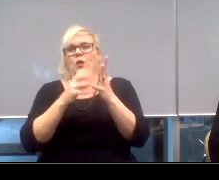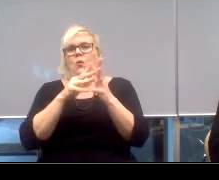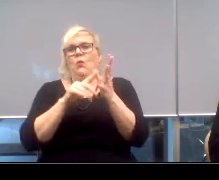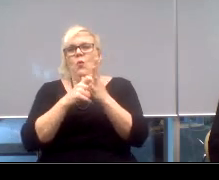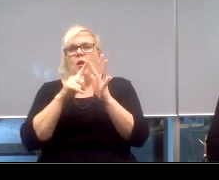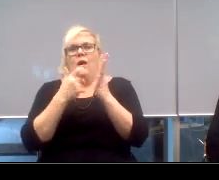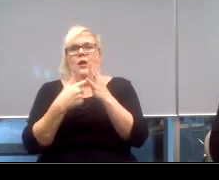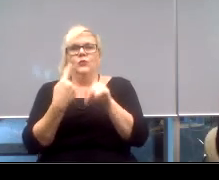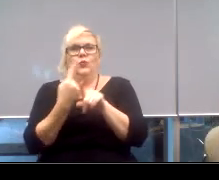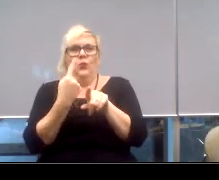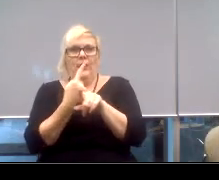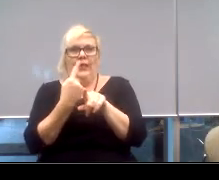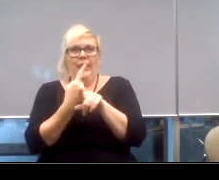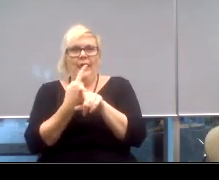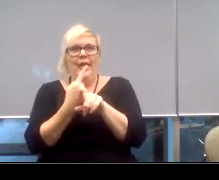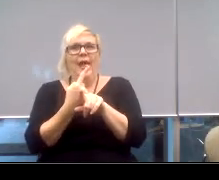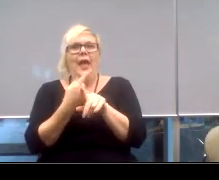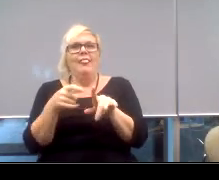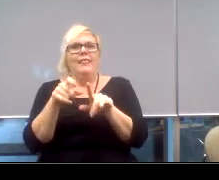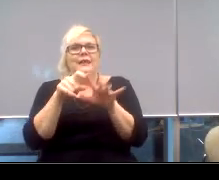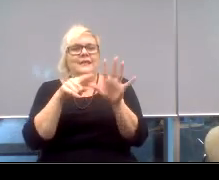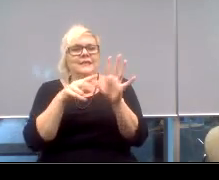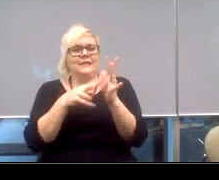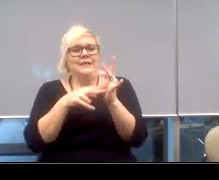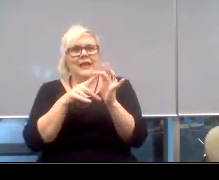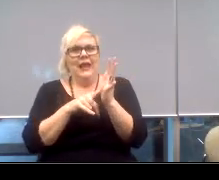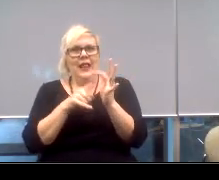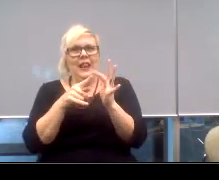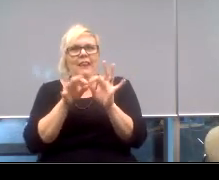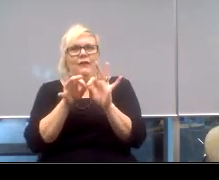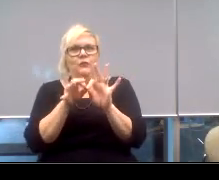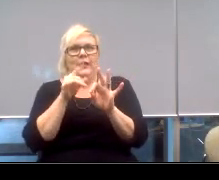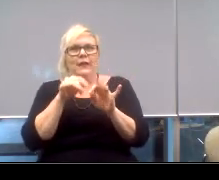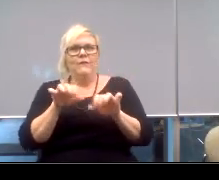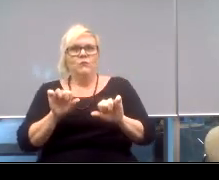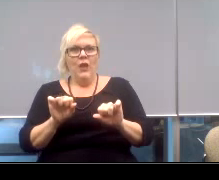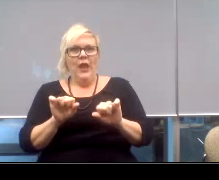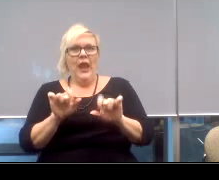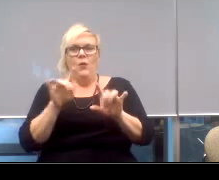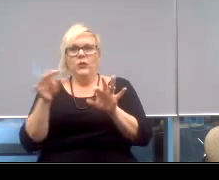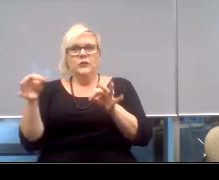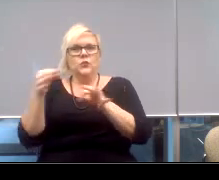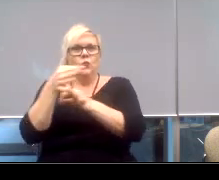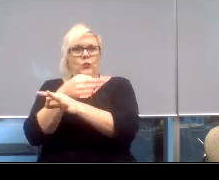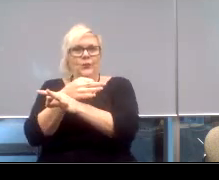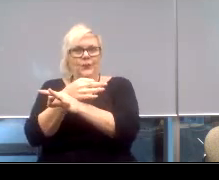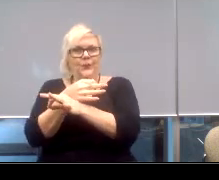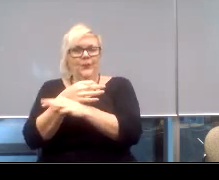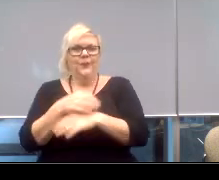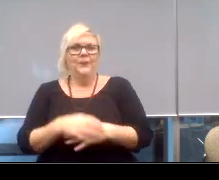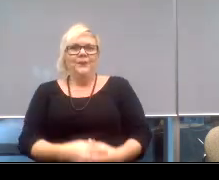I'm just going to give Danielle, our interpreter, a moment to have a break. So we just switch a few things around.